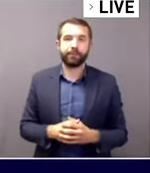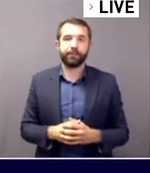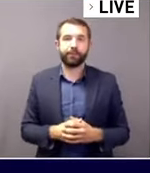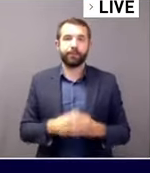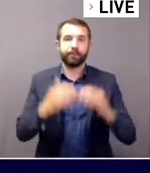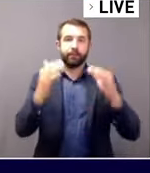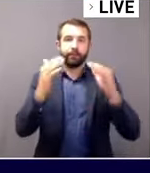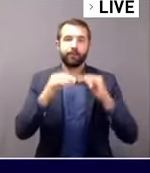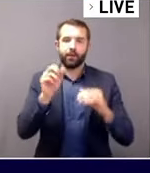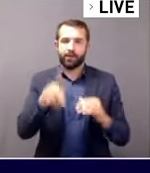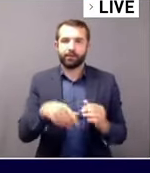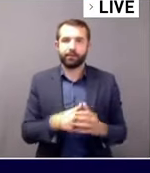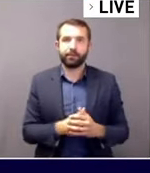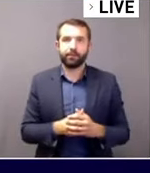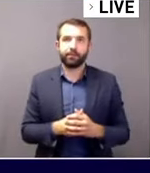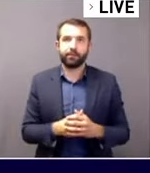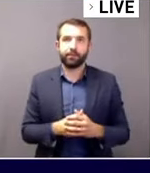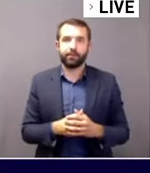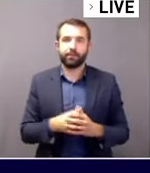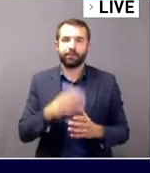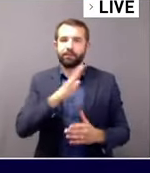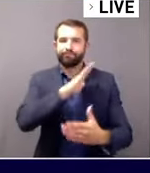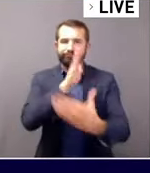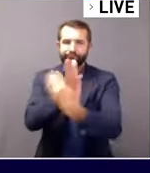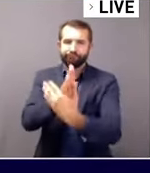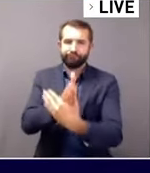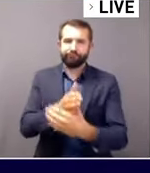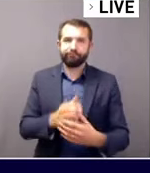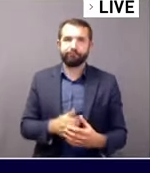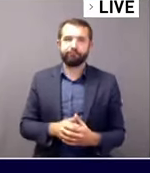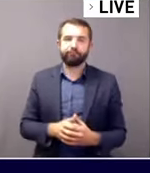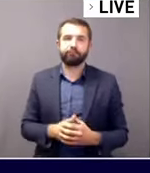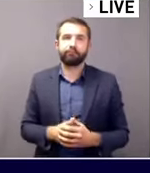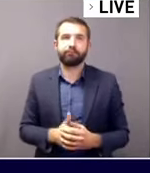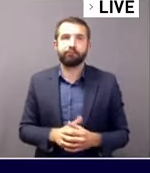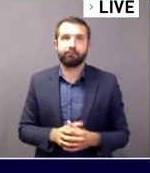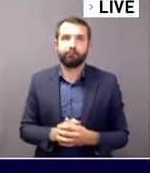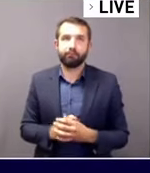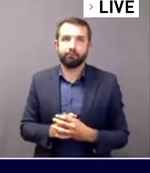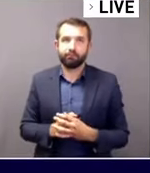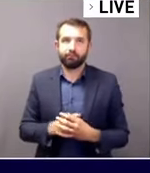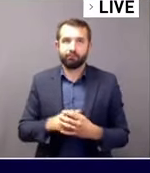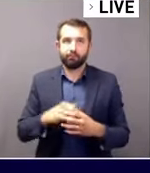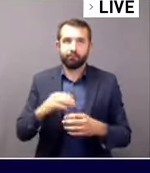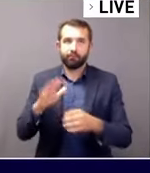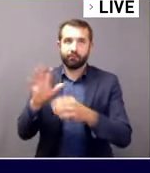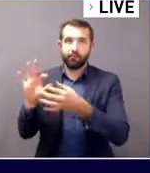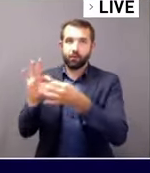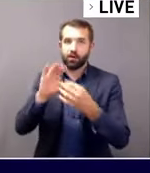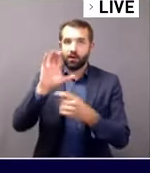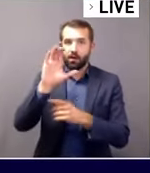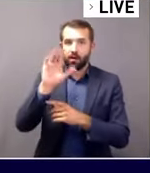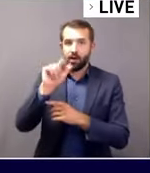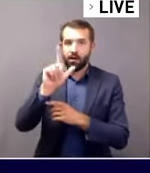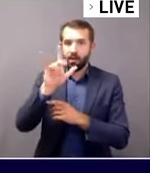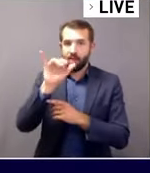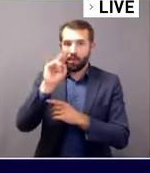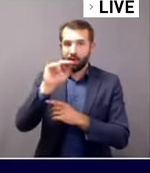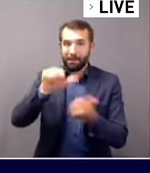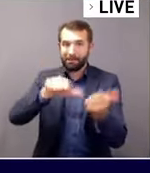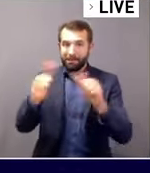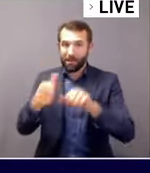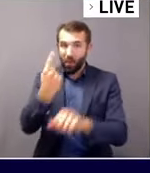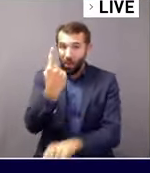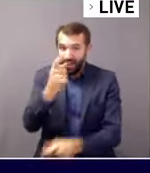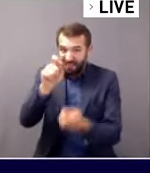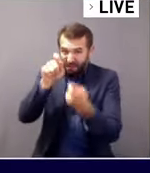And sorry, Patrick, sorry to cut you off. That's the outbreak associated with the Calvary Baptist Church only. Right. Yeah, that I should have been more specific about that.